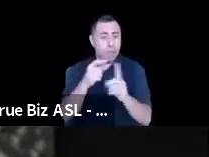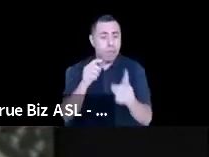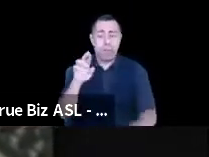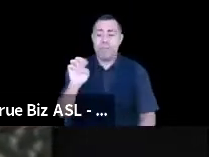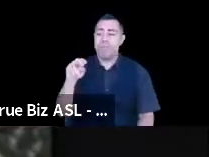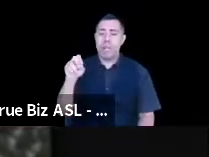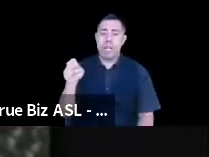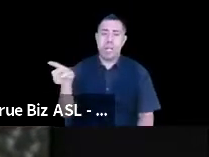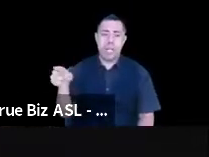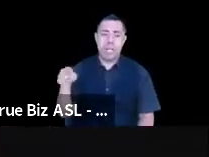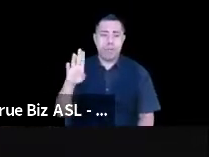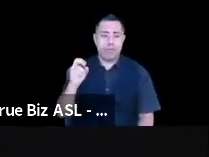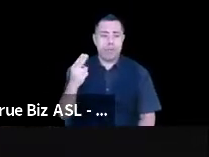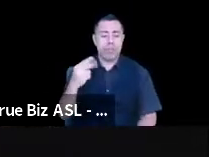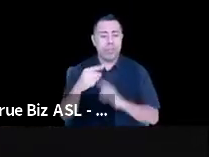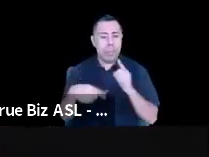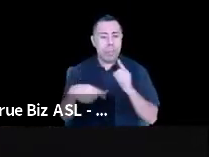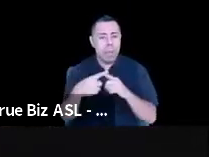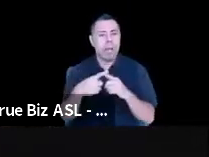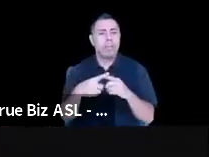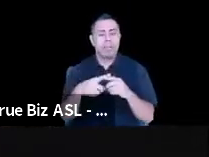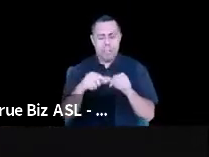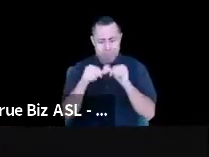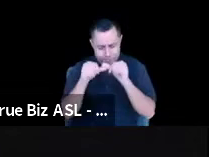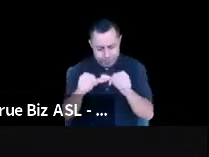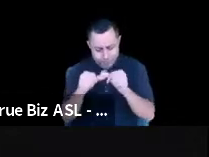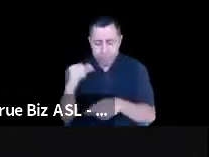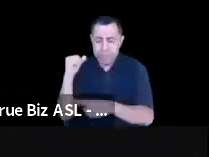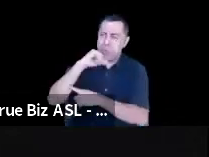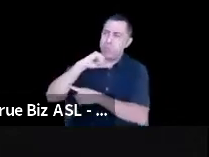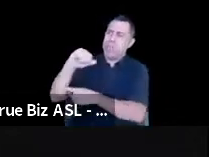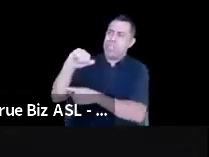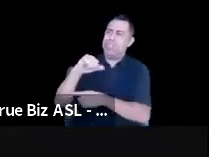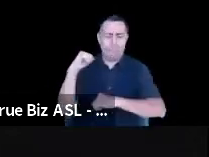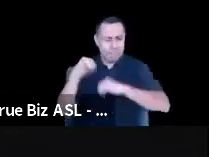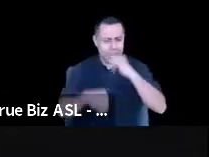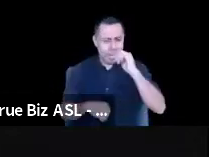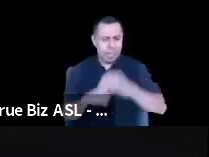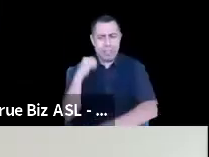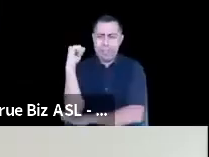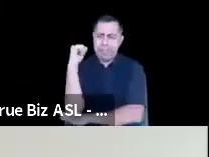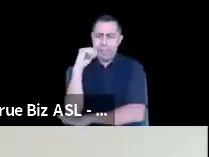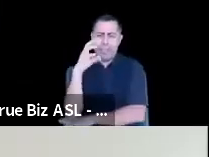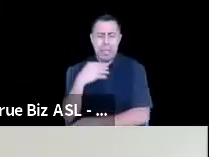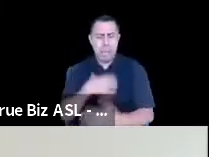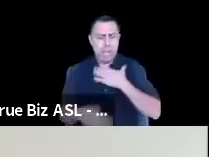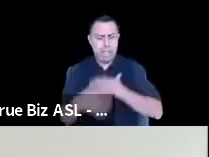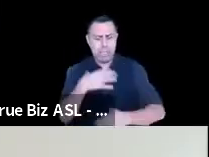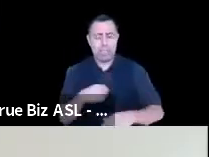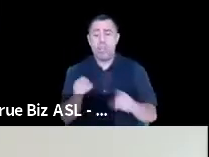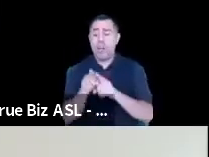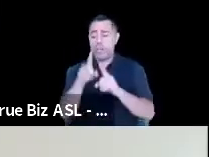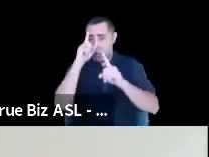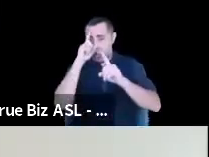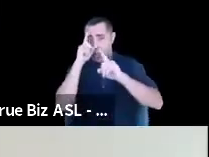fortitude, persistence, rigor, love, passion, and aspiration? I would say, like,